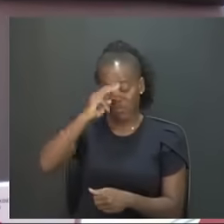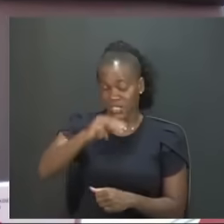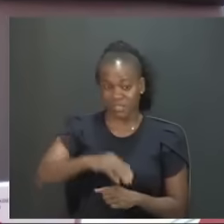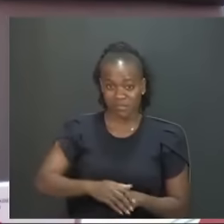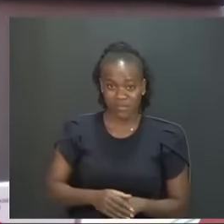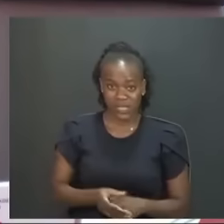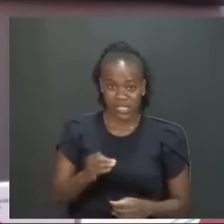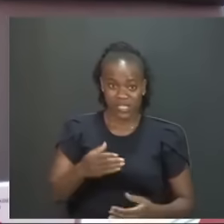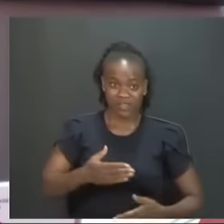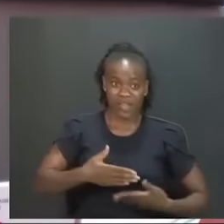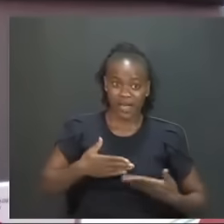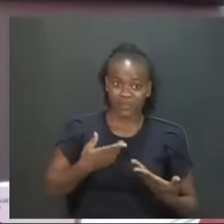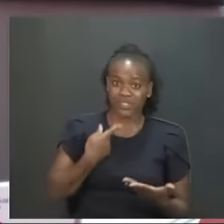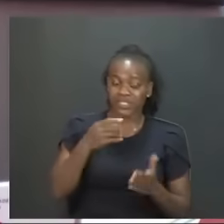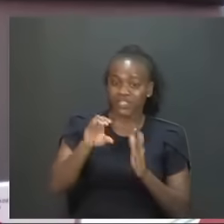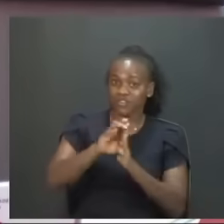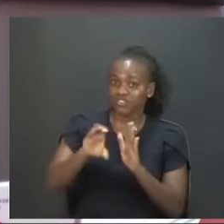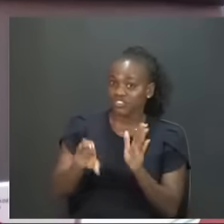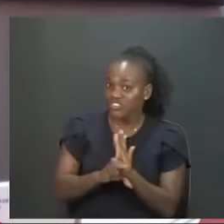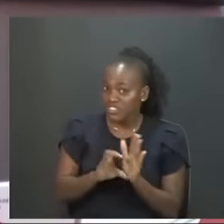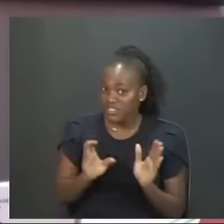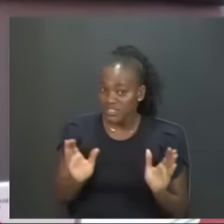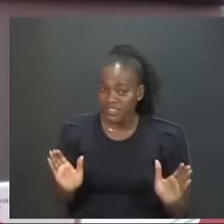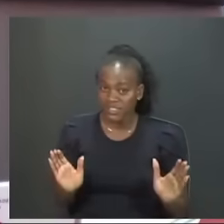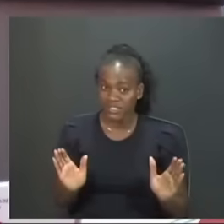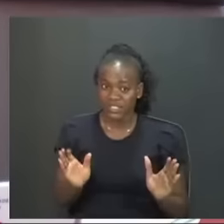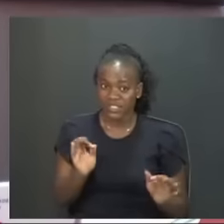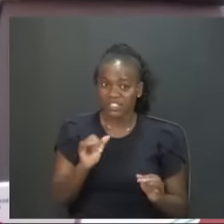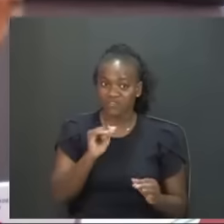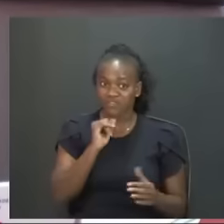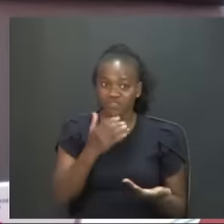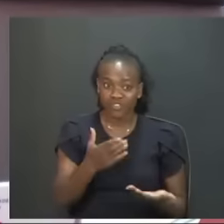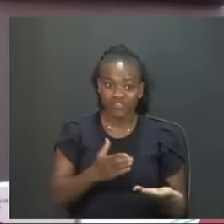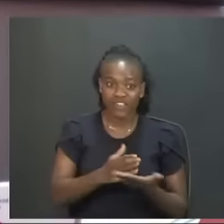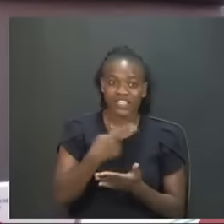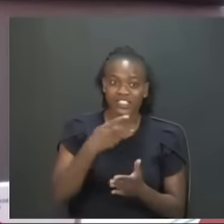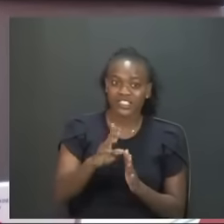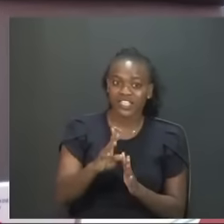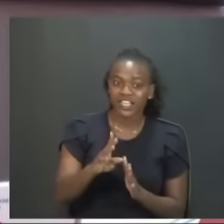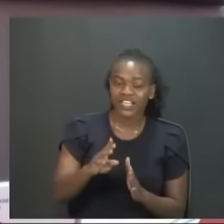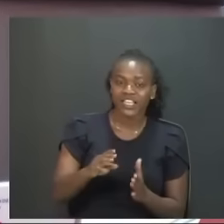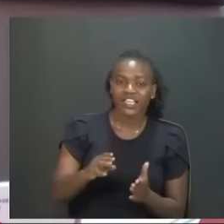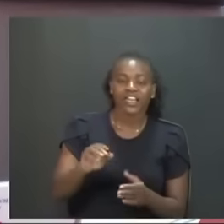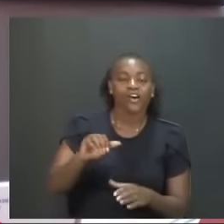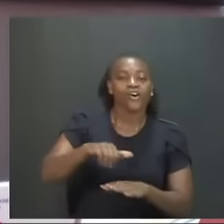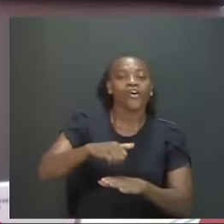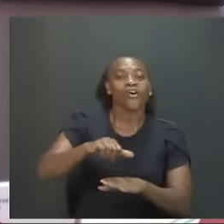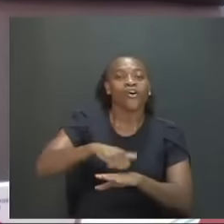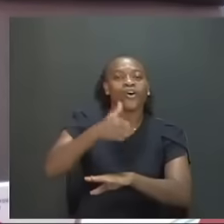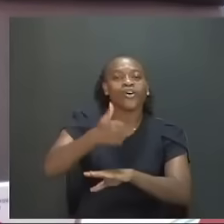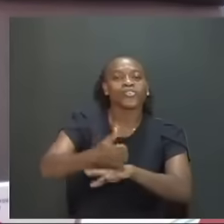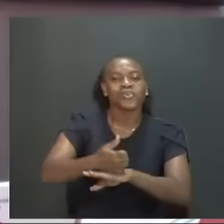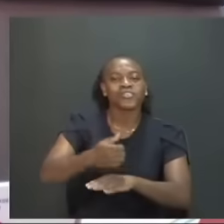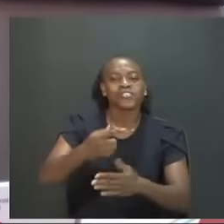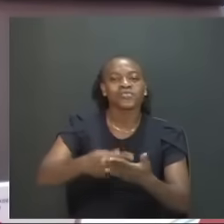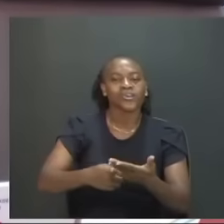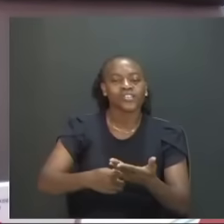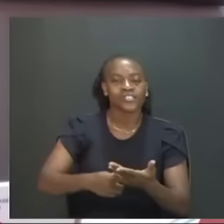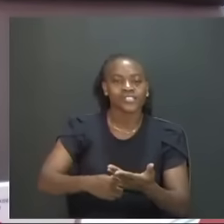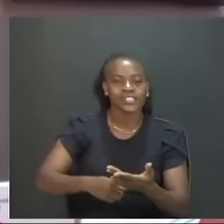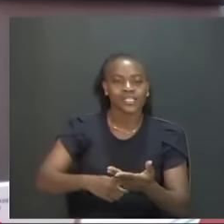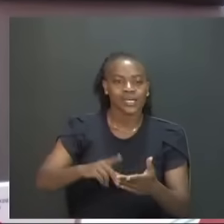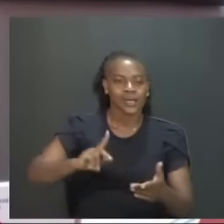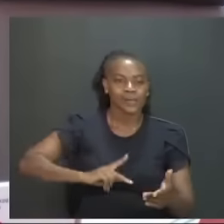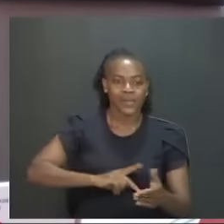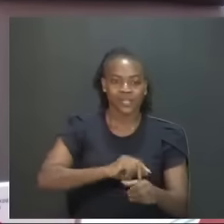him, he says constitution. When he pleases him, he says now his authority is order paper.